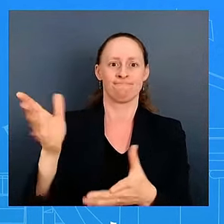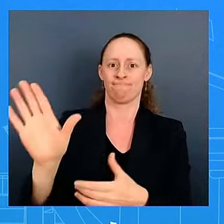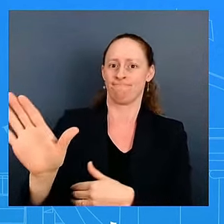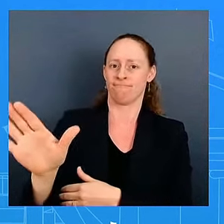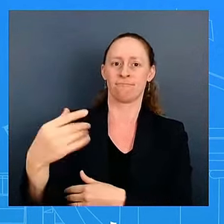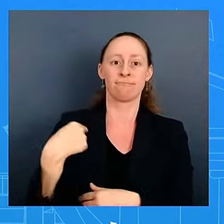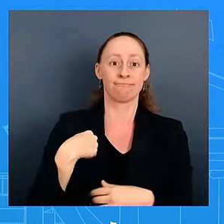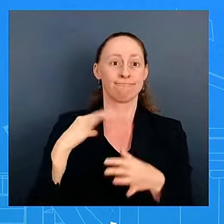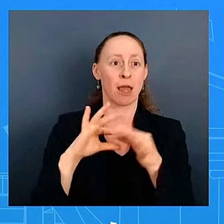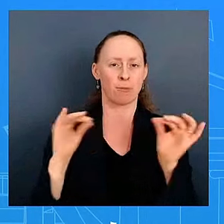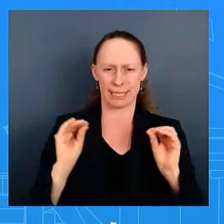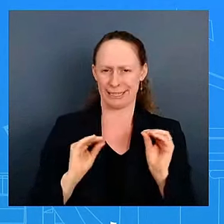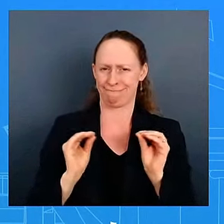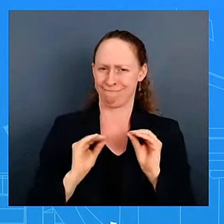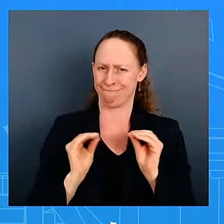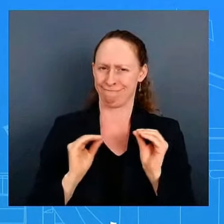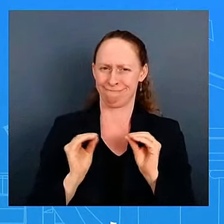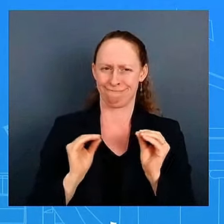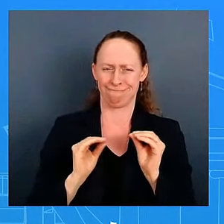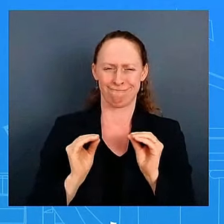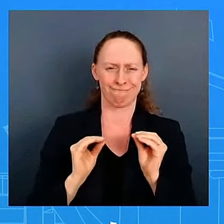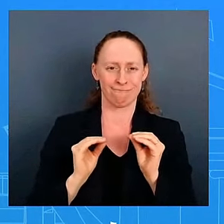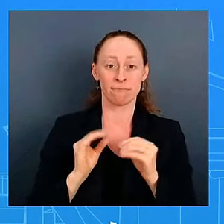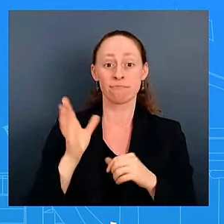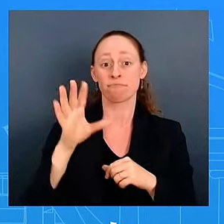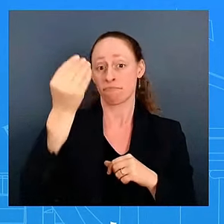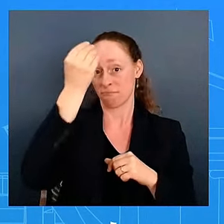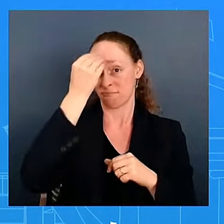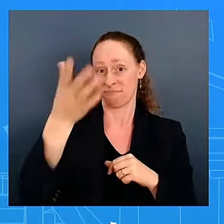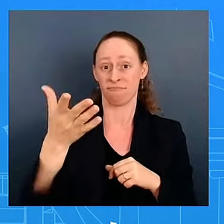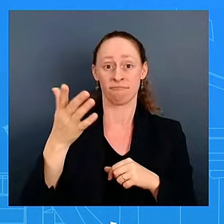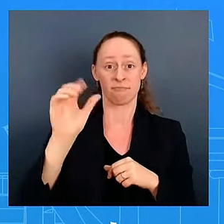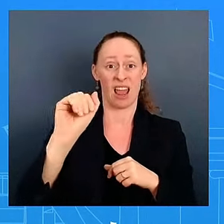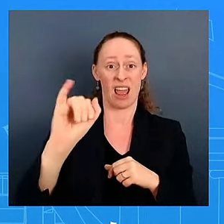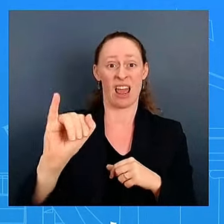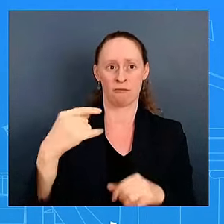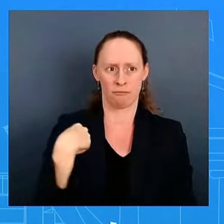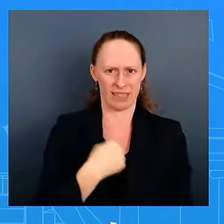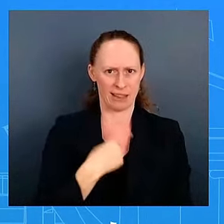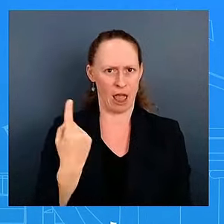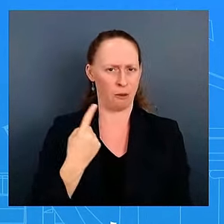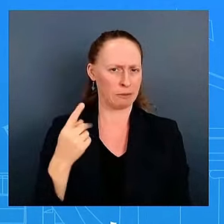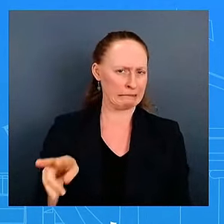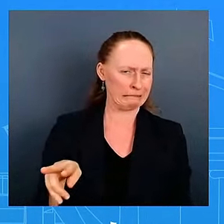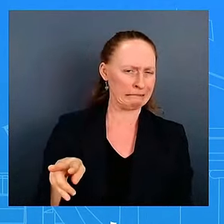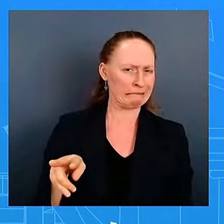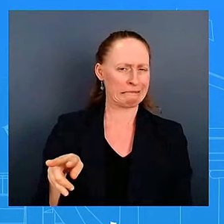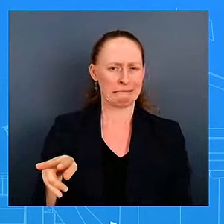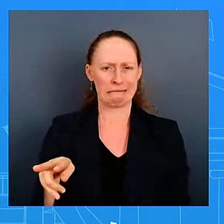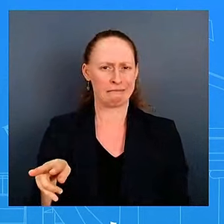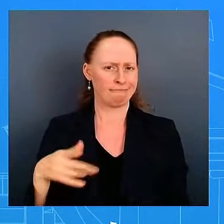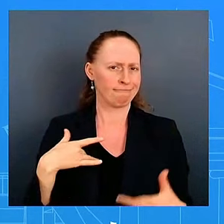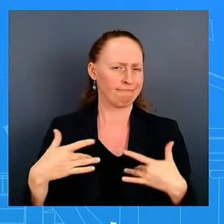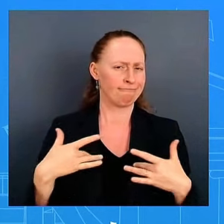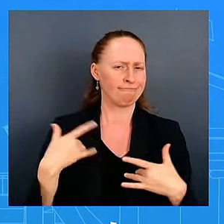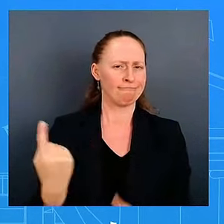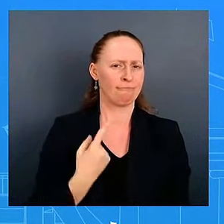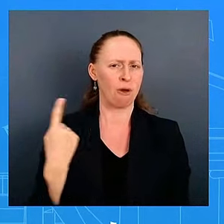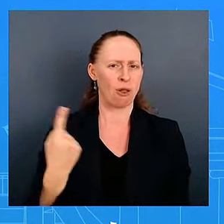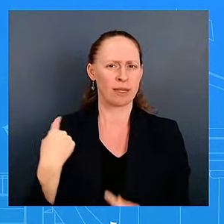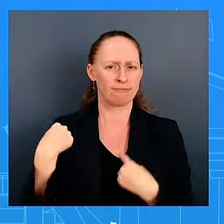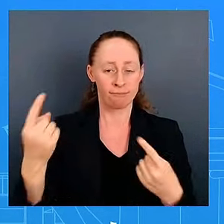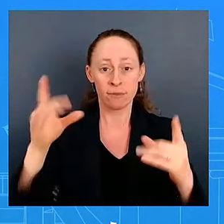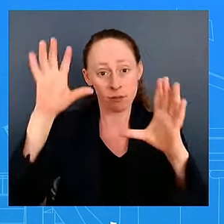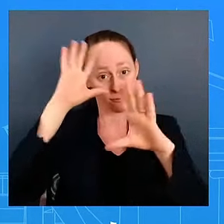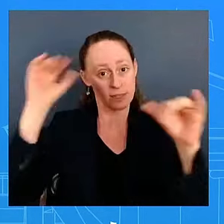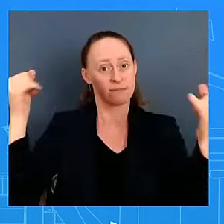concern. That's why the president made some announcements recently, to take executive action on how we can deal with AI.